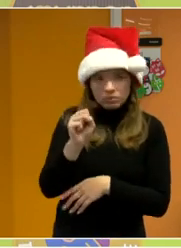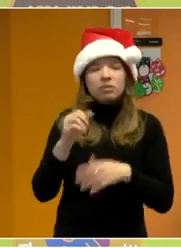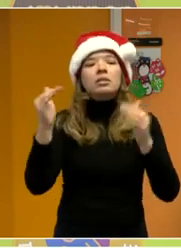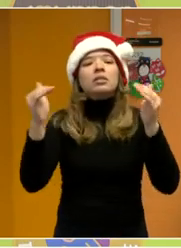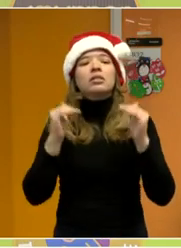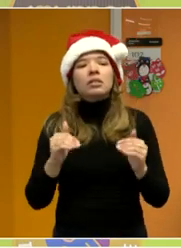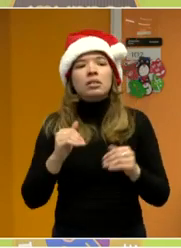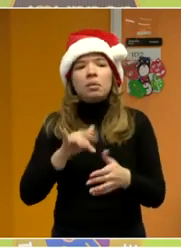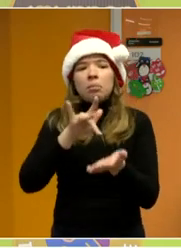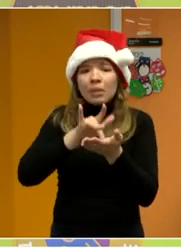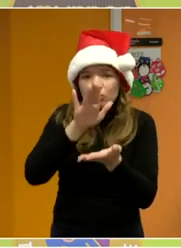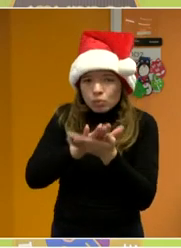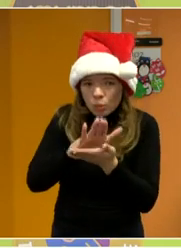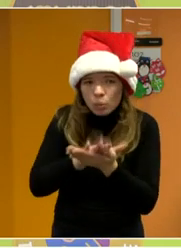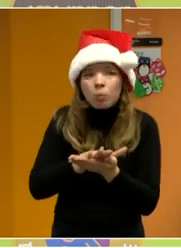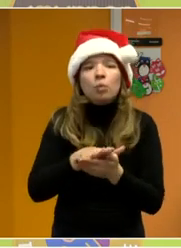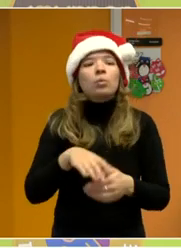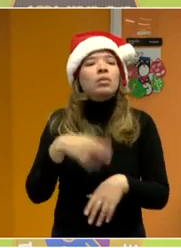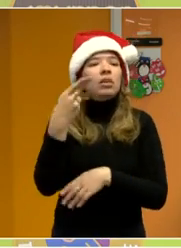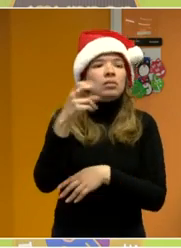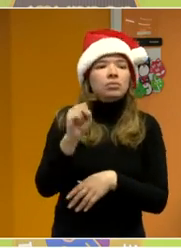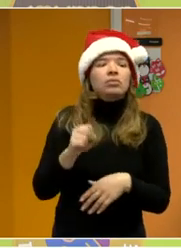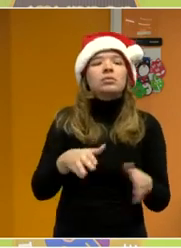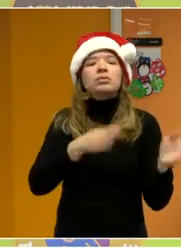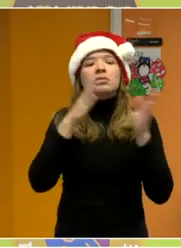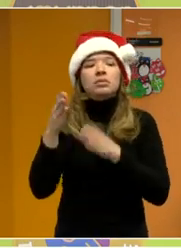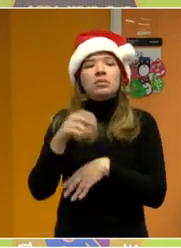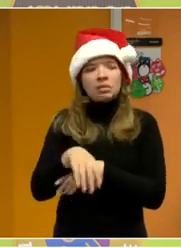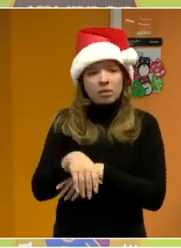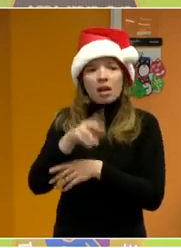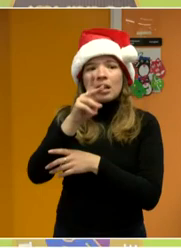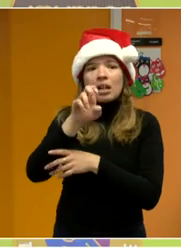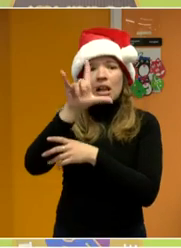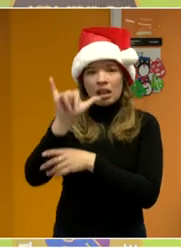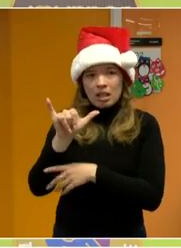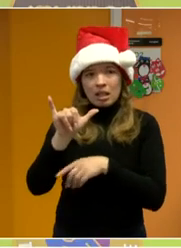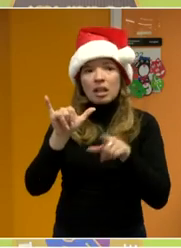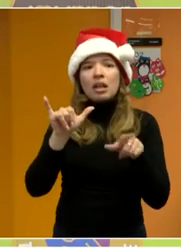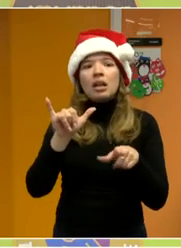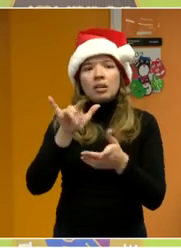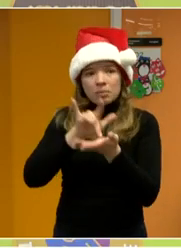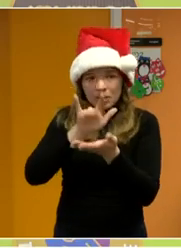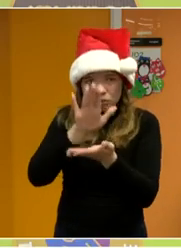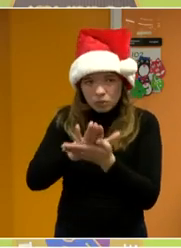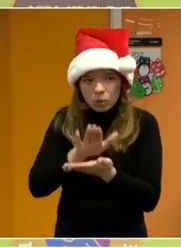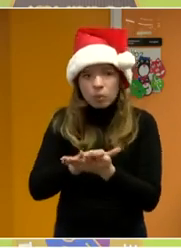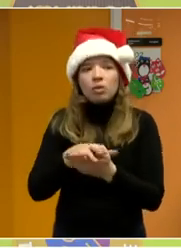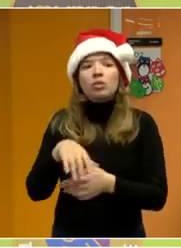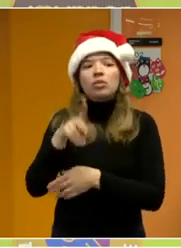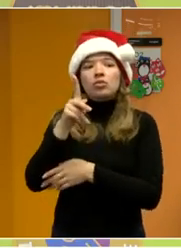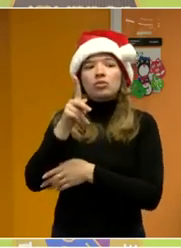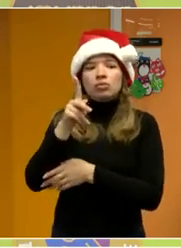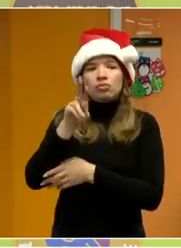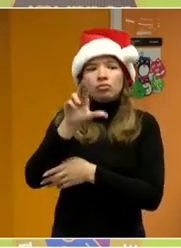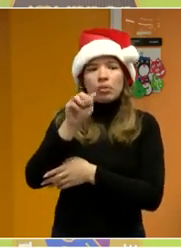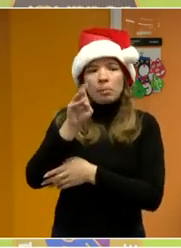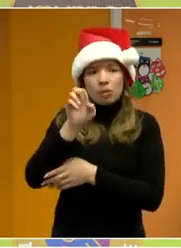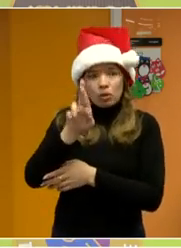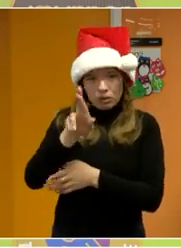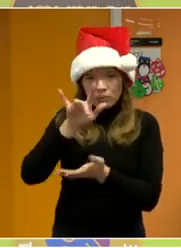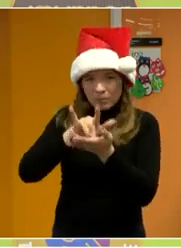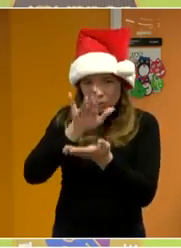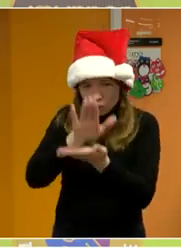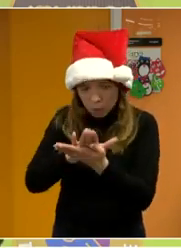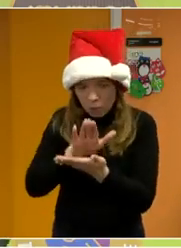school, Kelly Miller Middle School, and Kramer Middle School. And what we have is a middle school to high school feeder system because we